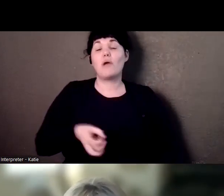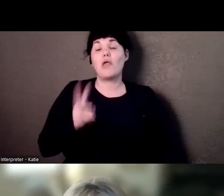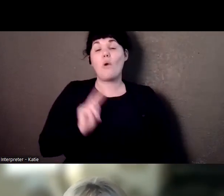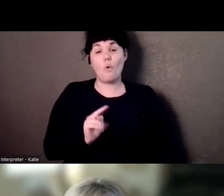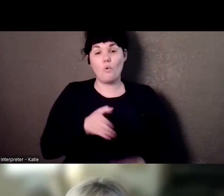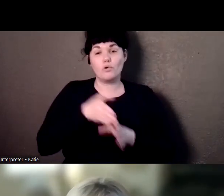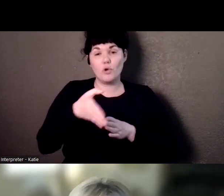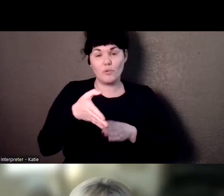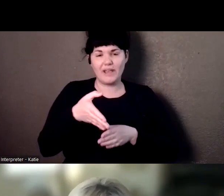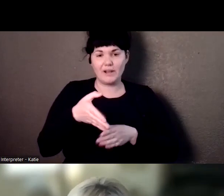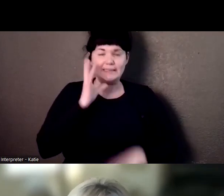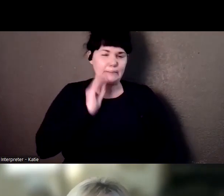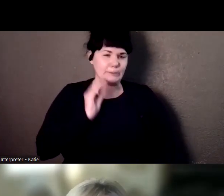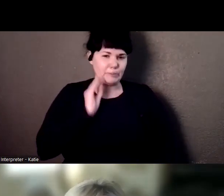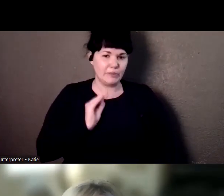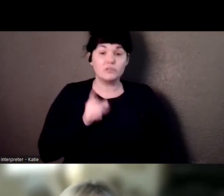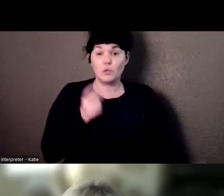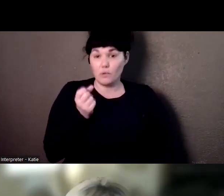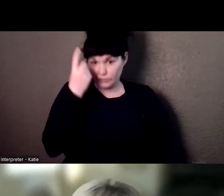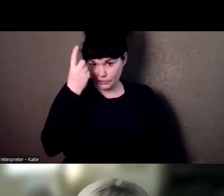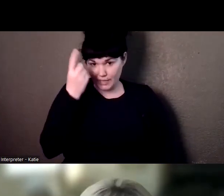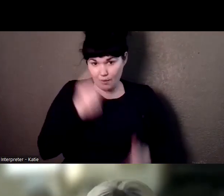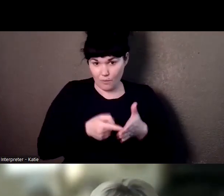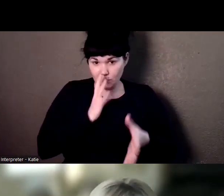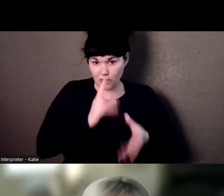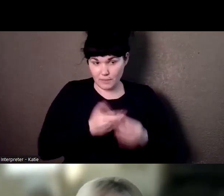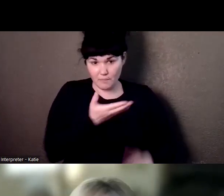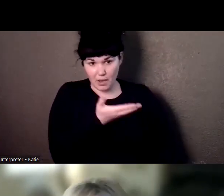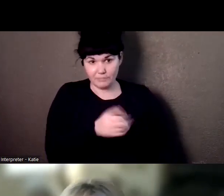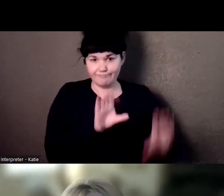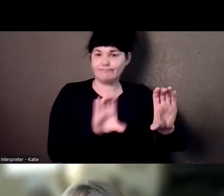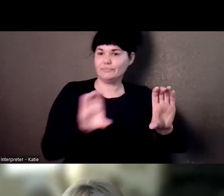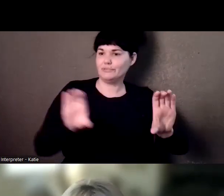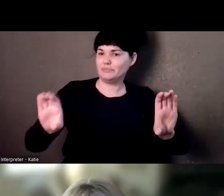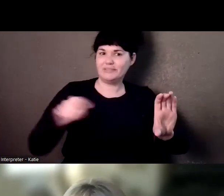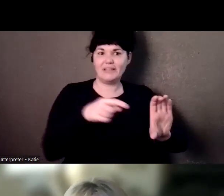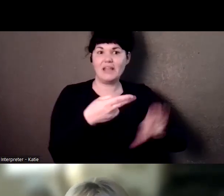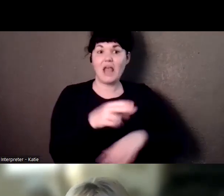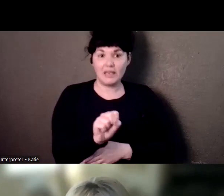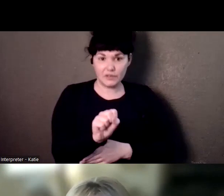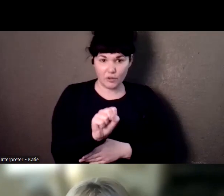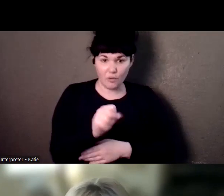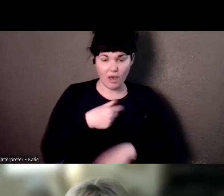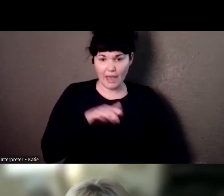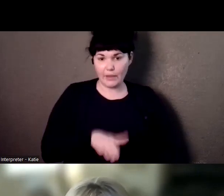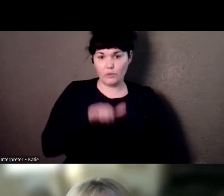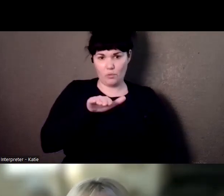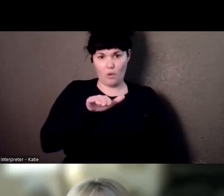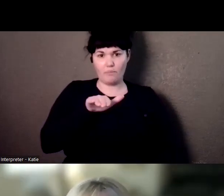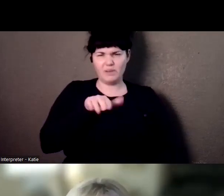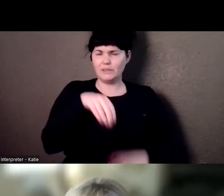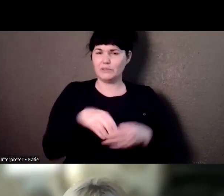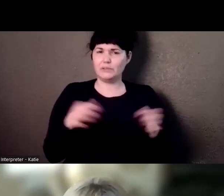see exactly what I'm talking about. In high school, I grew up in a small town here